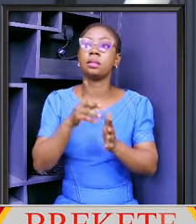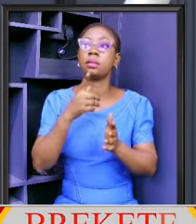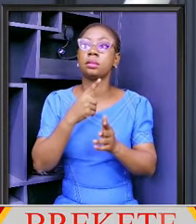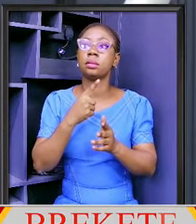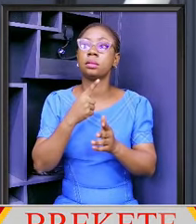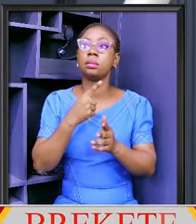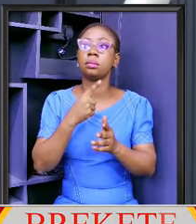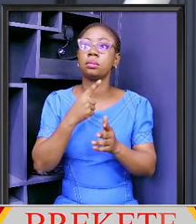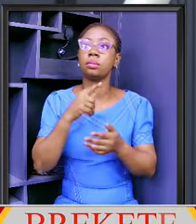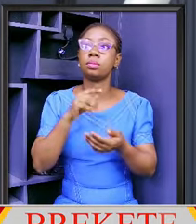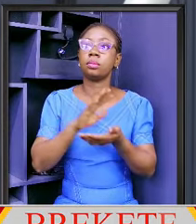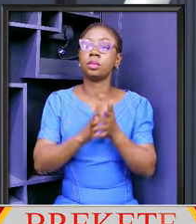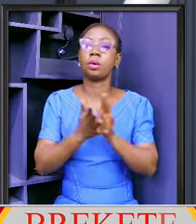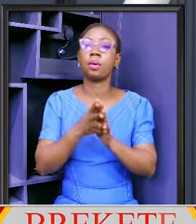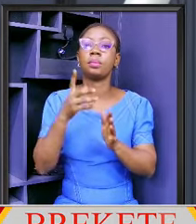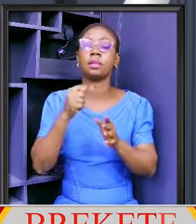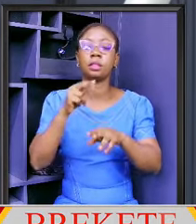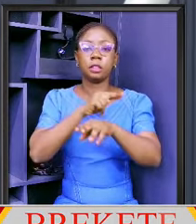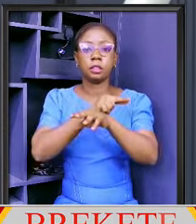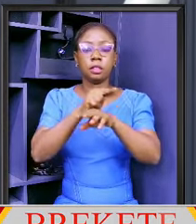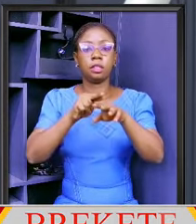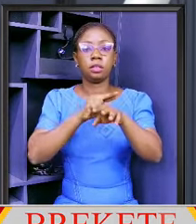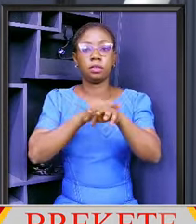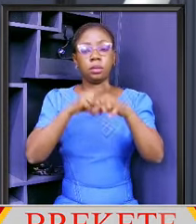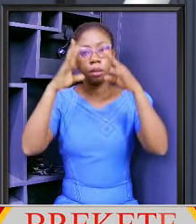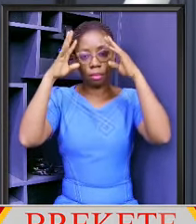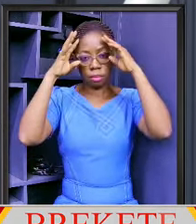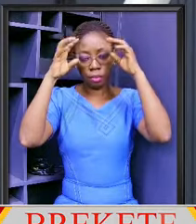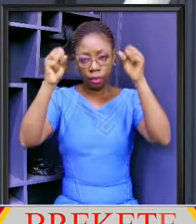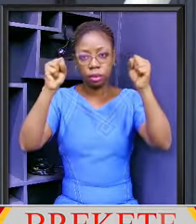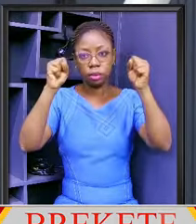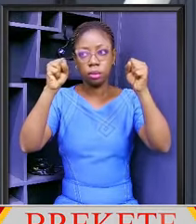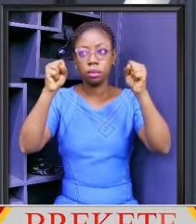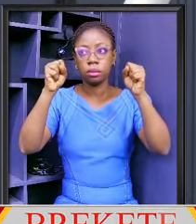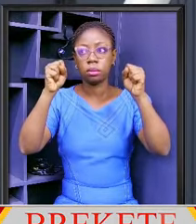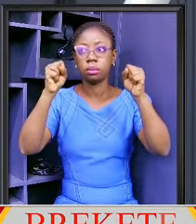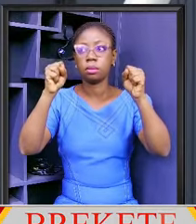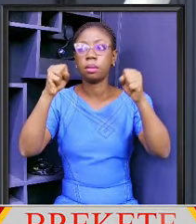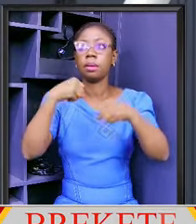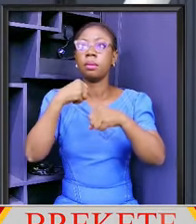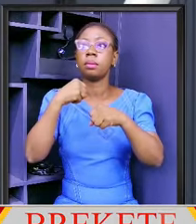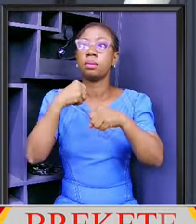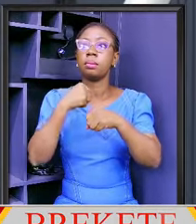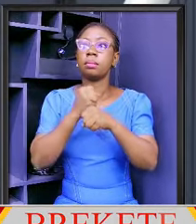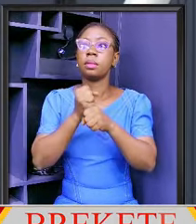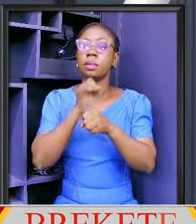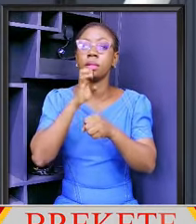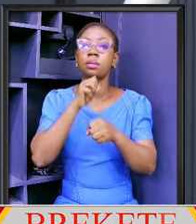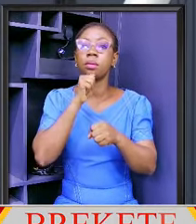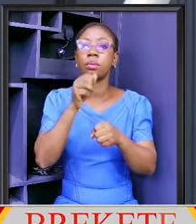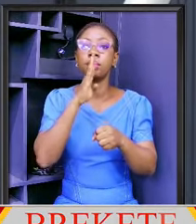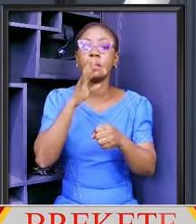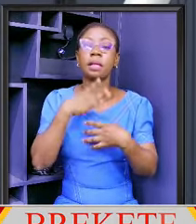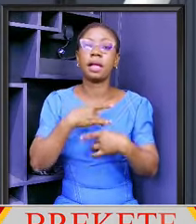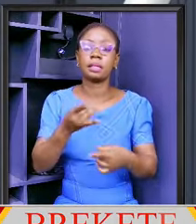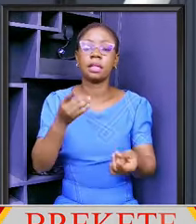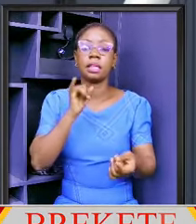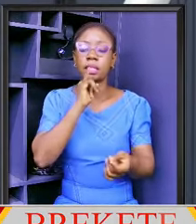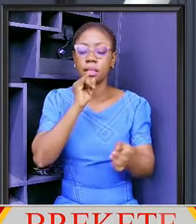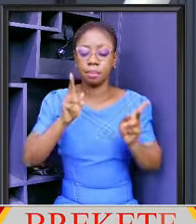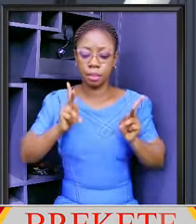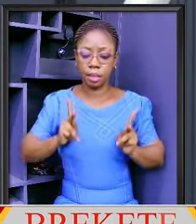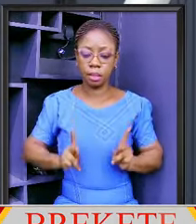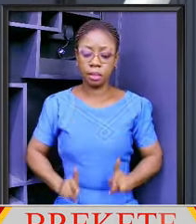Abina national president ba yes, run the national president down make you no be like saying a personal beef